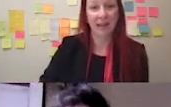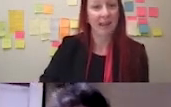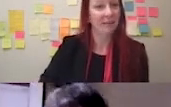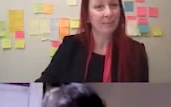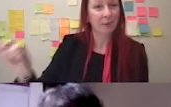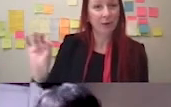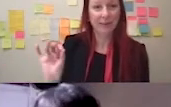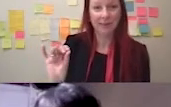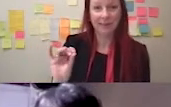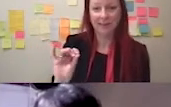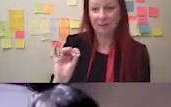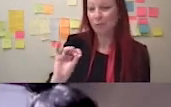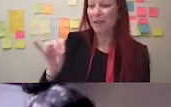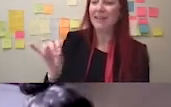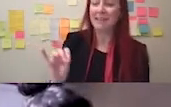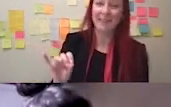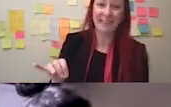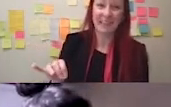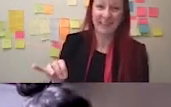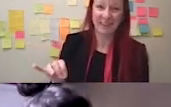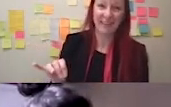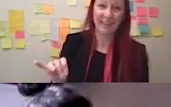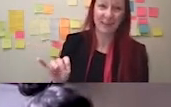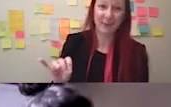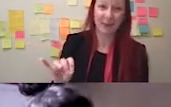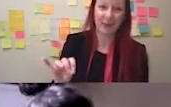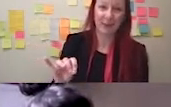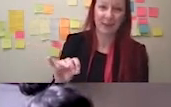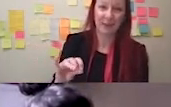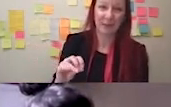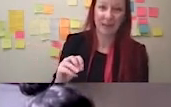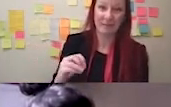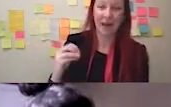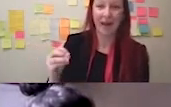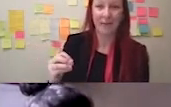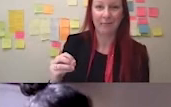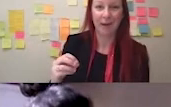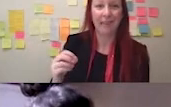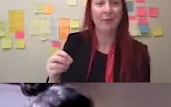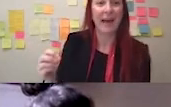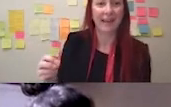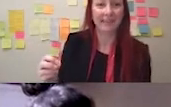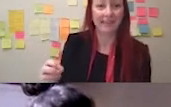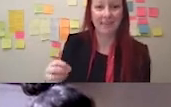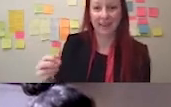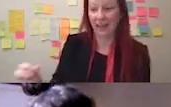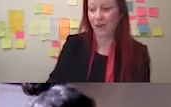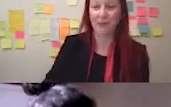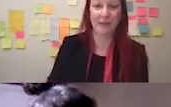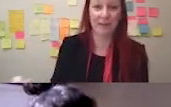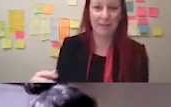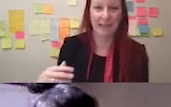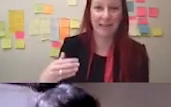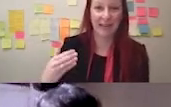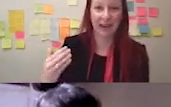Instagram, it plants a little seed for others also to be empowered by little acts that